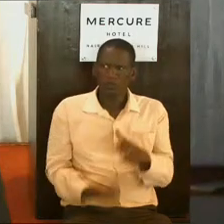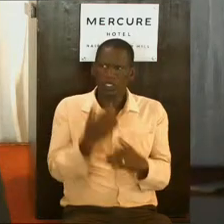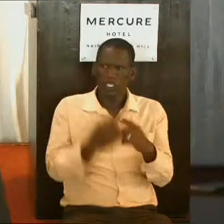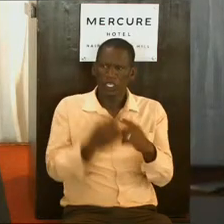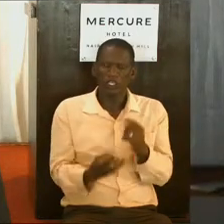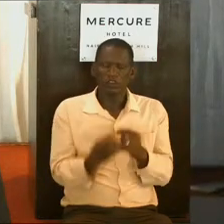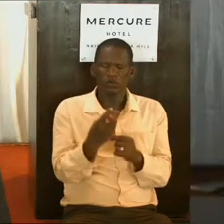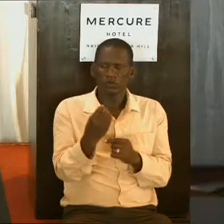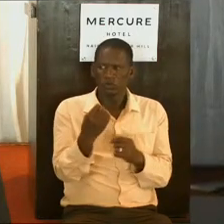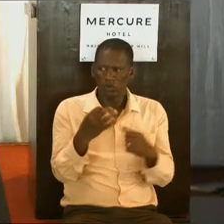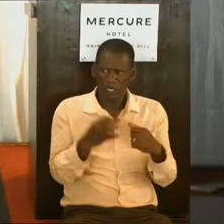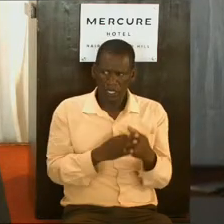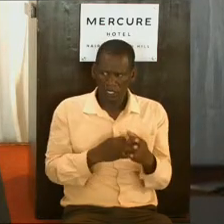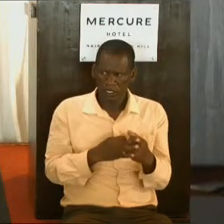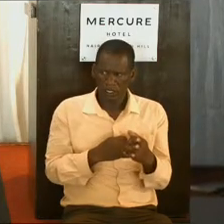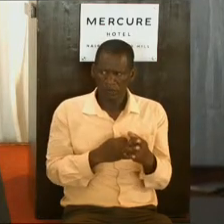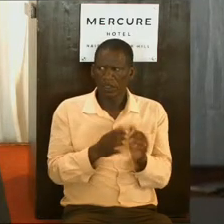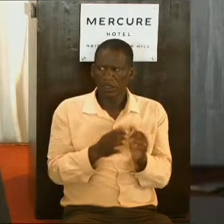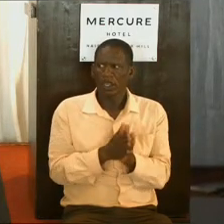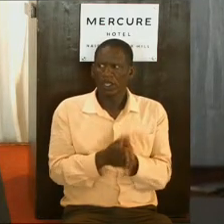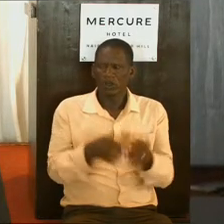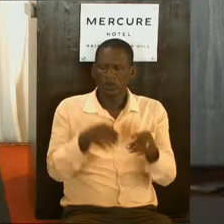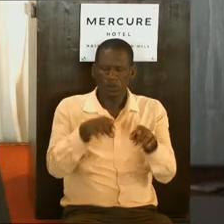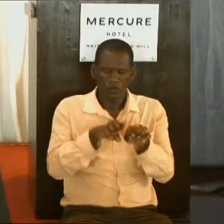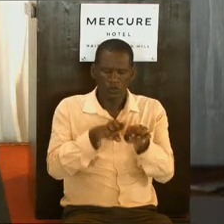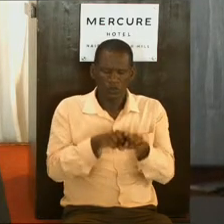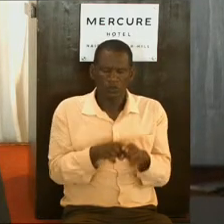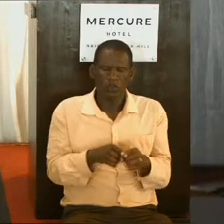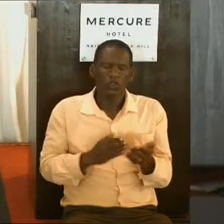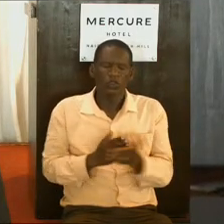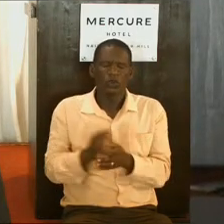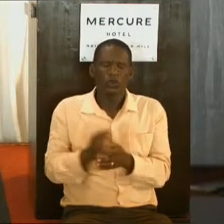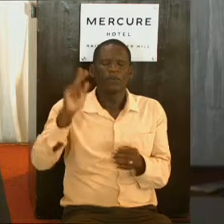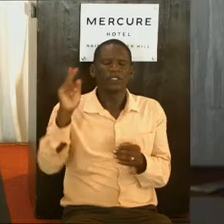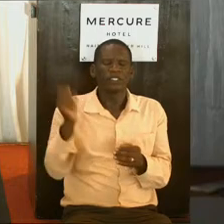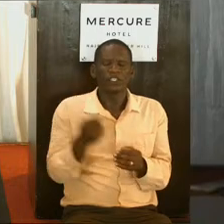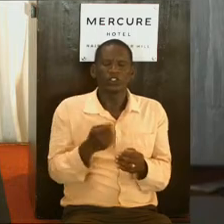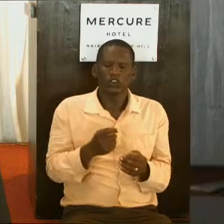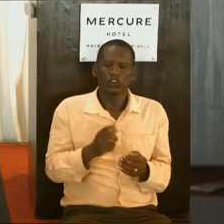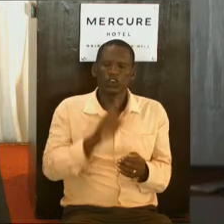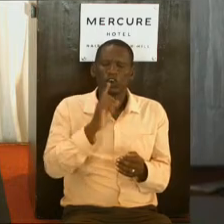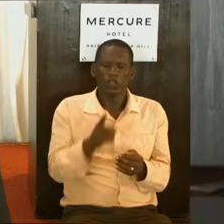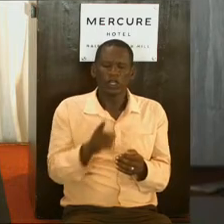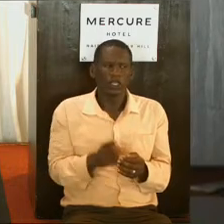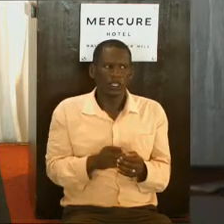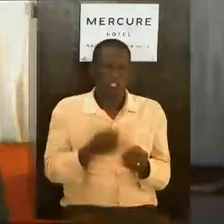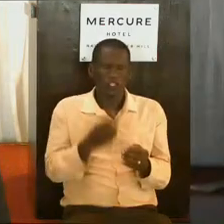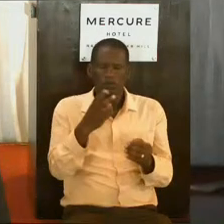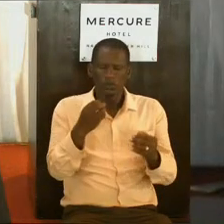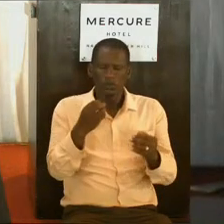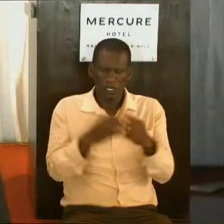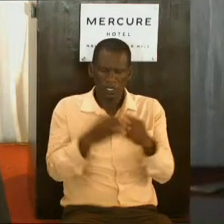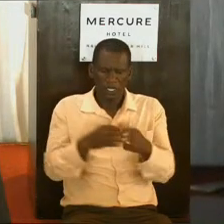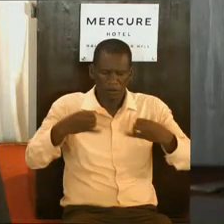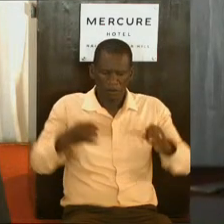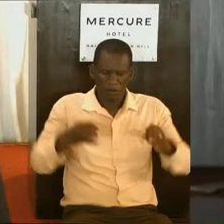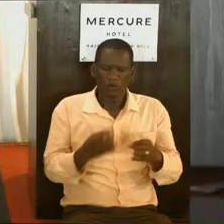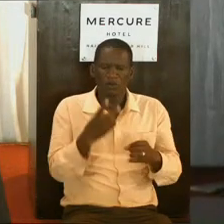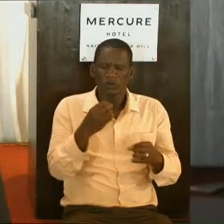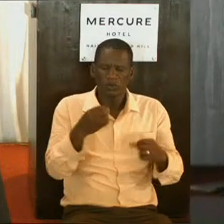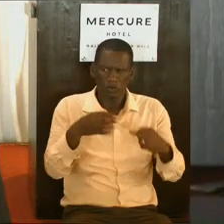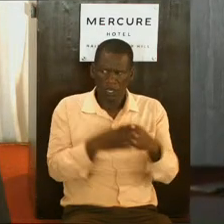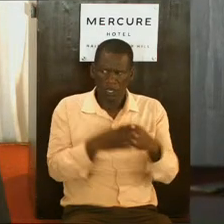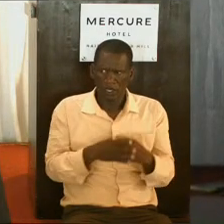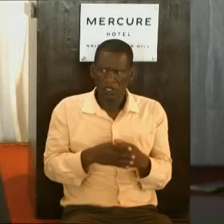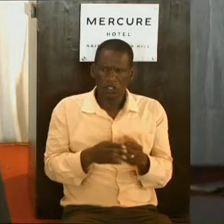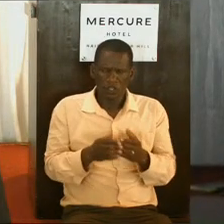2008 um and uh through a presidential secular in May 2008 and operationalized in 2009